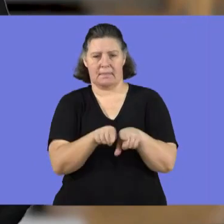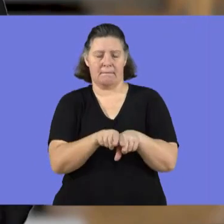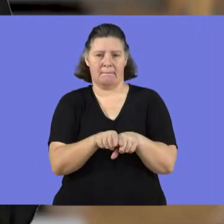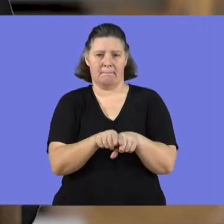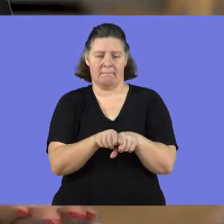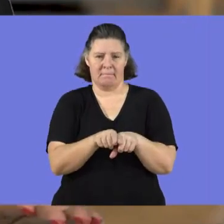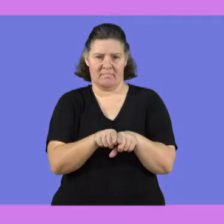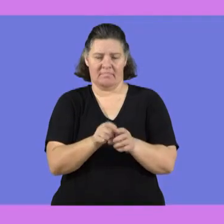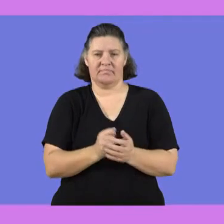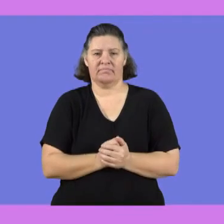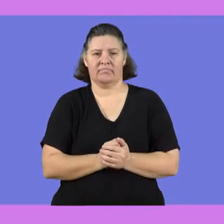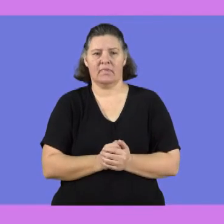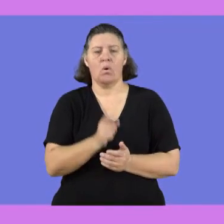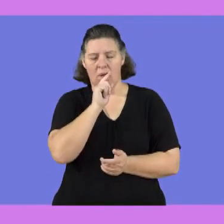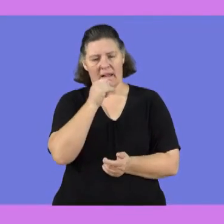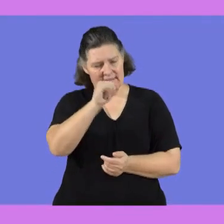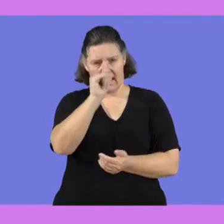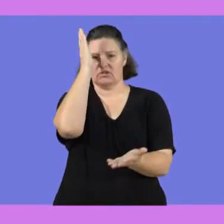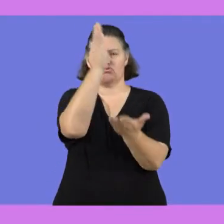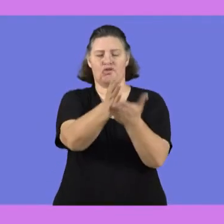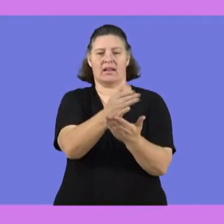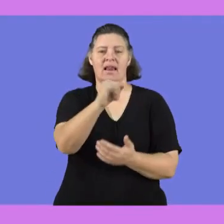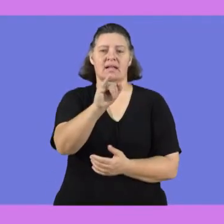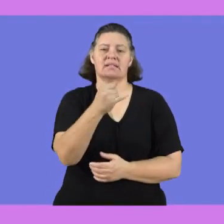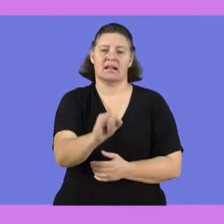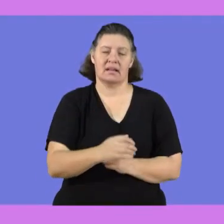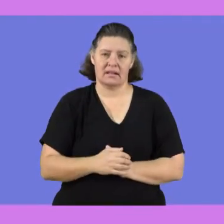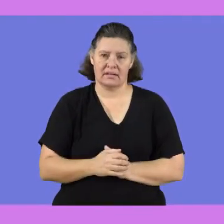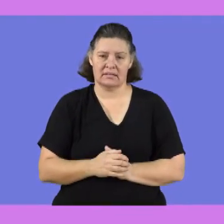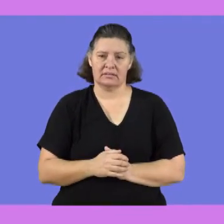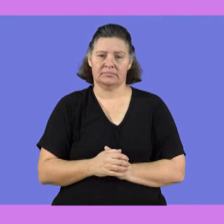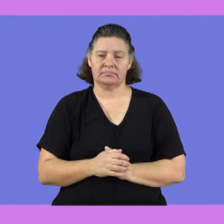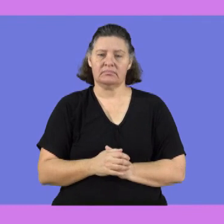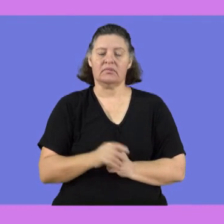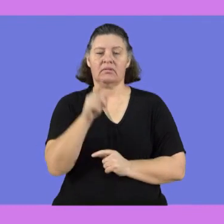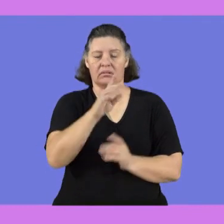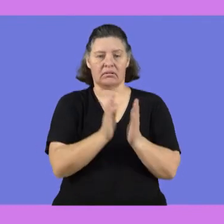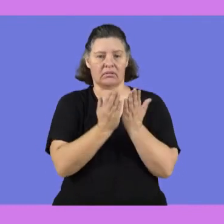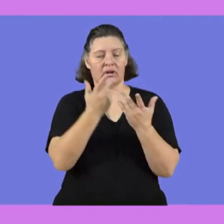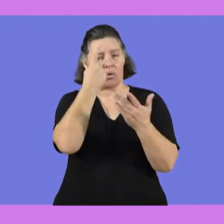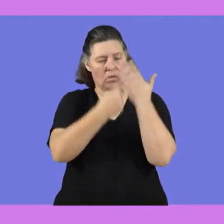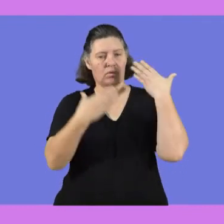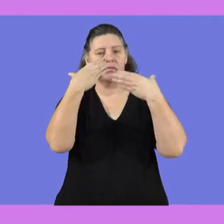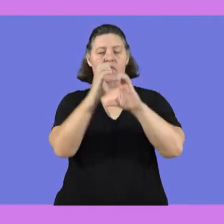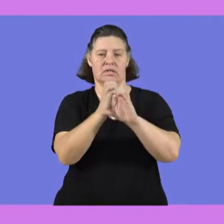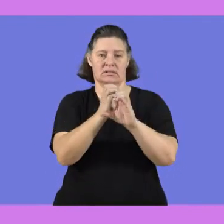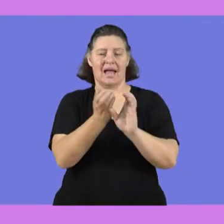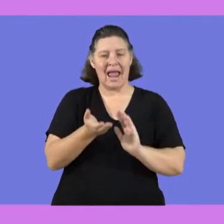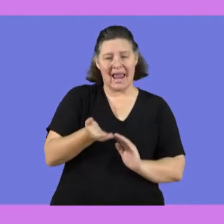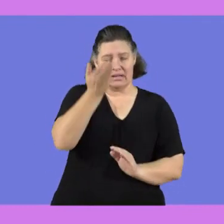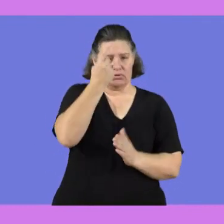decreases, the cost decreases as well, we are still going to have a straight line. But for